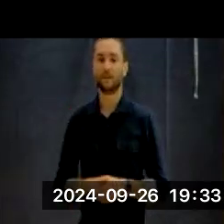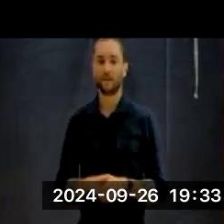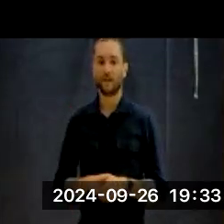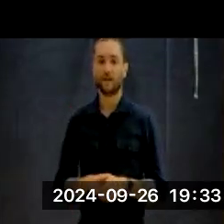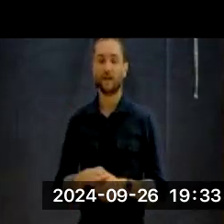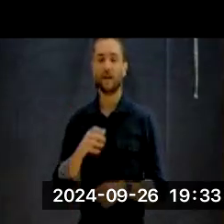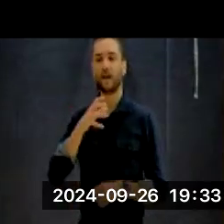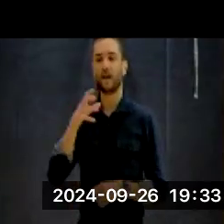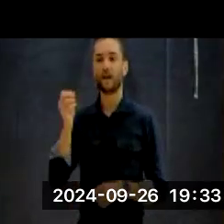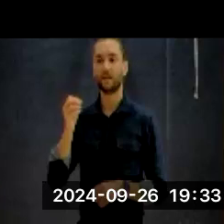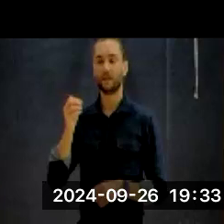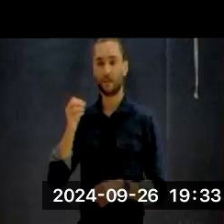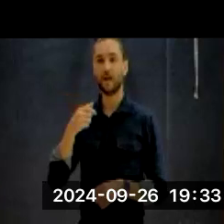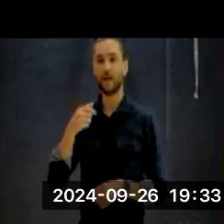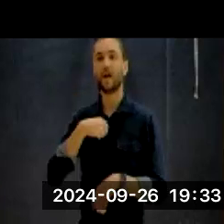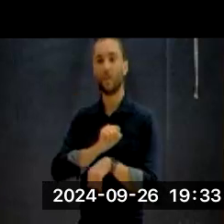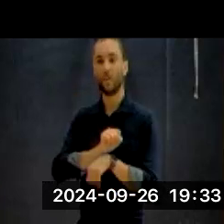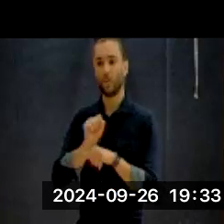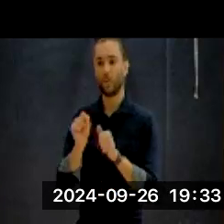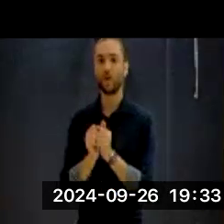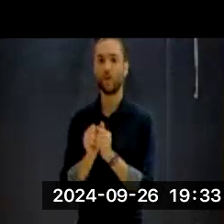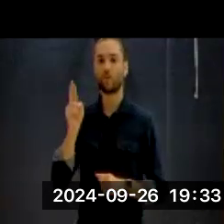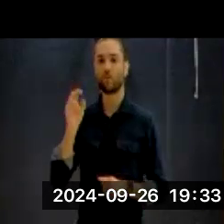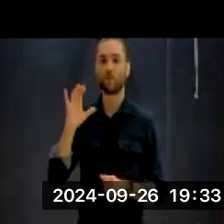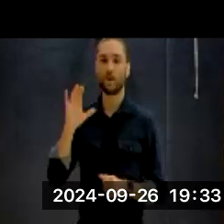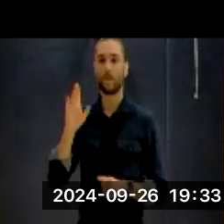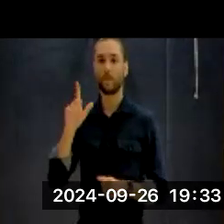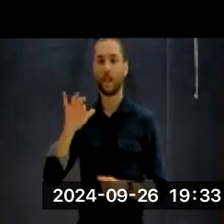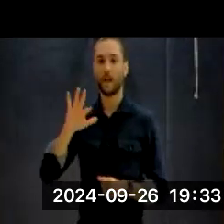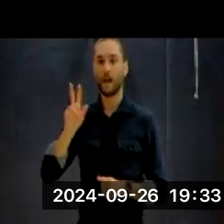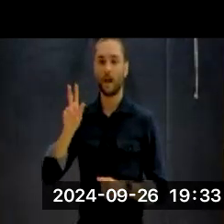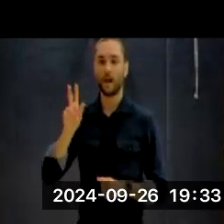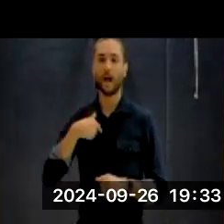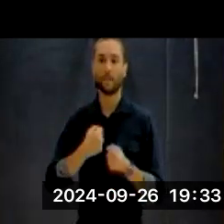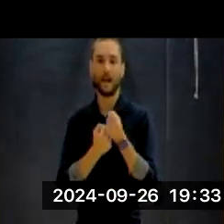And I work with Rick Black. I'm an advocate. I work with